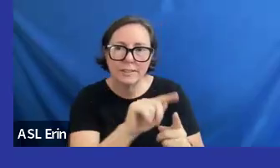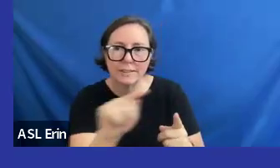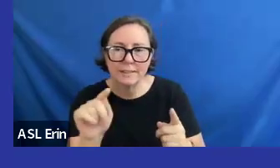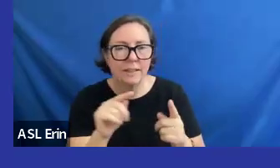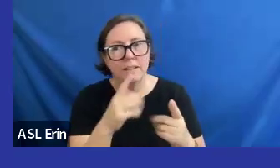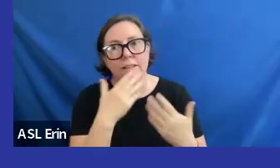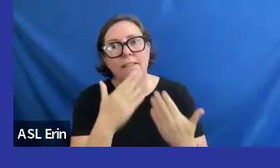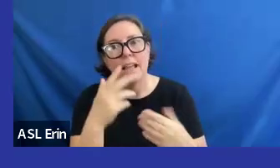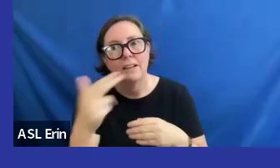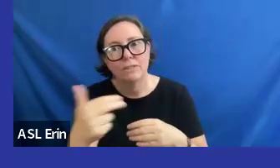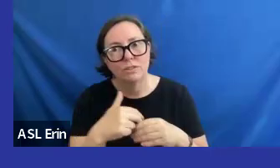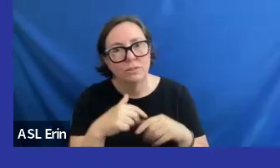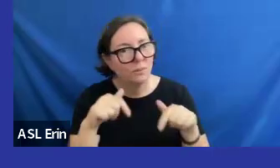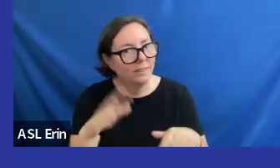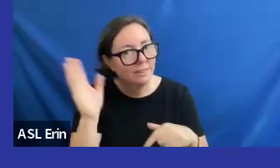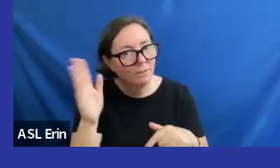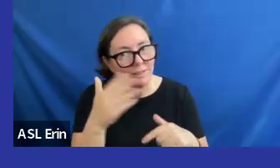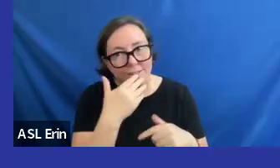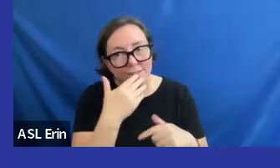for this informative presentation today.